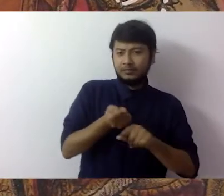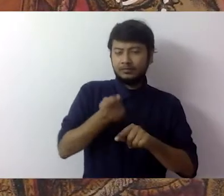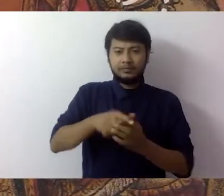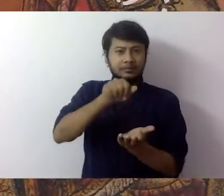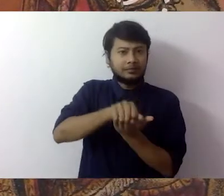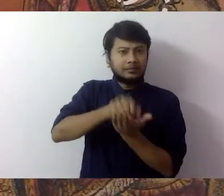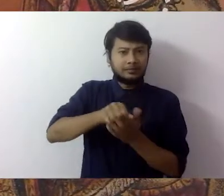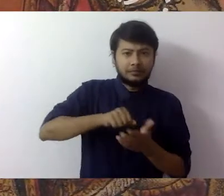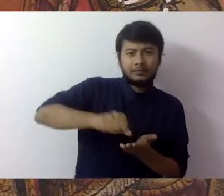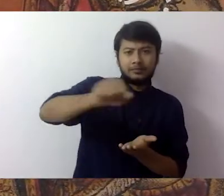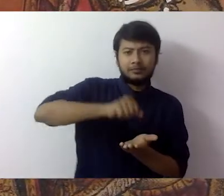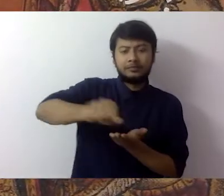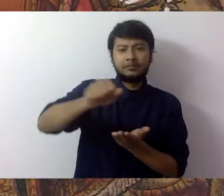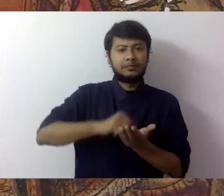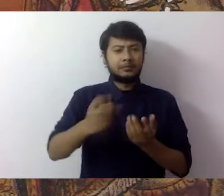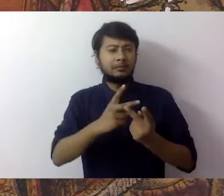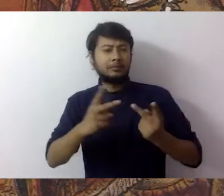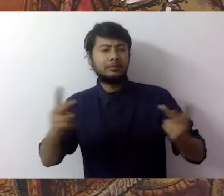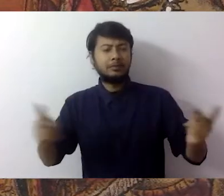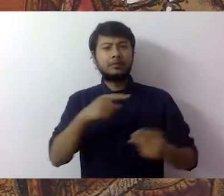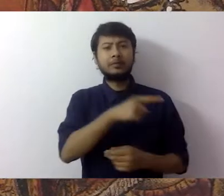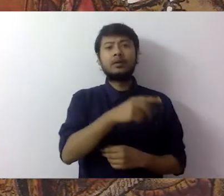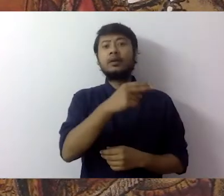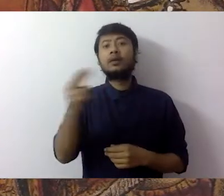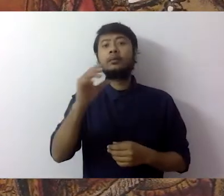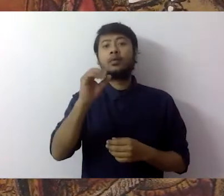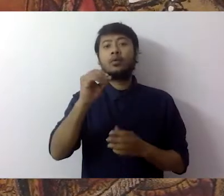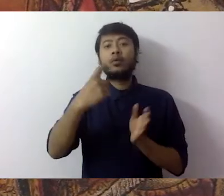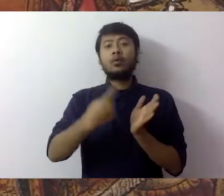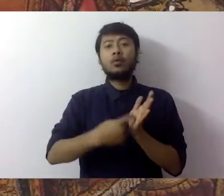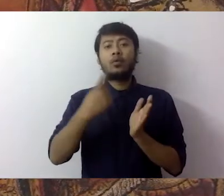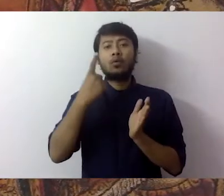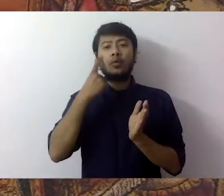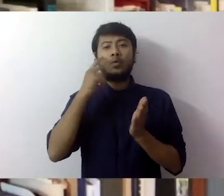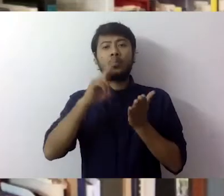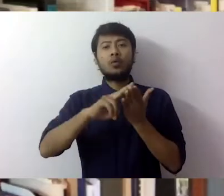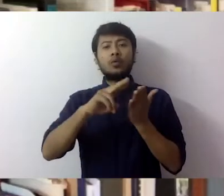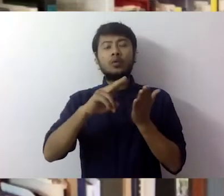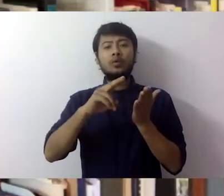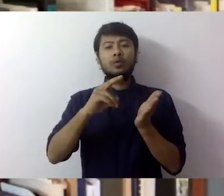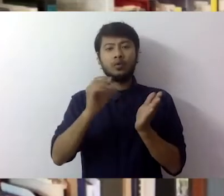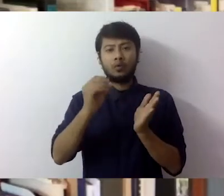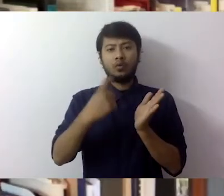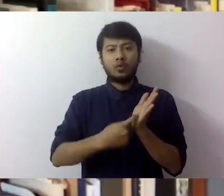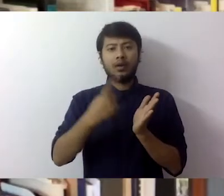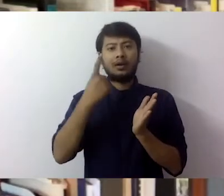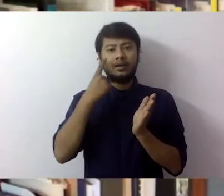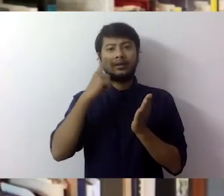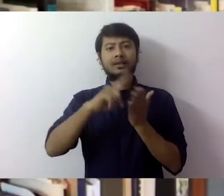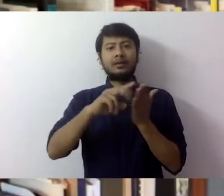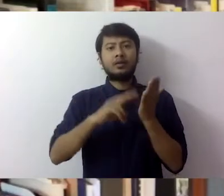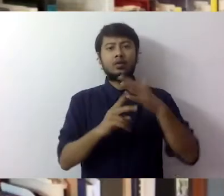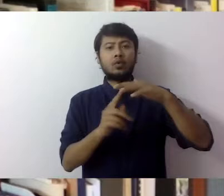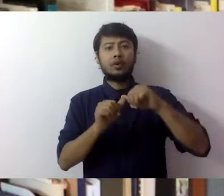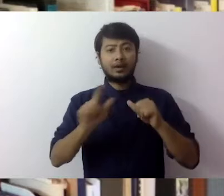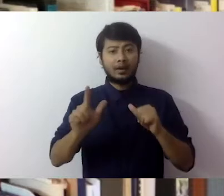Oriental Art Studio, and to my knowledge, no other print by this studio has been recorded. From its style, we can connect